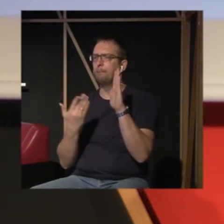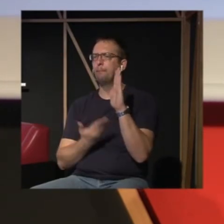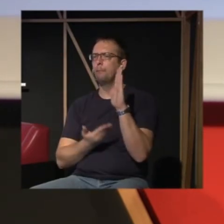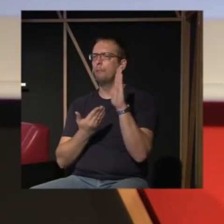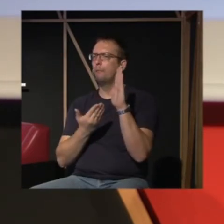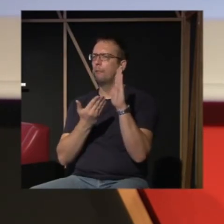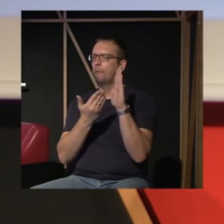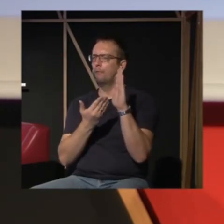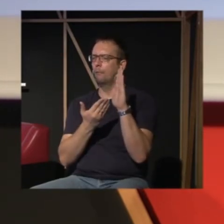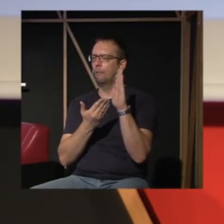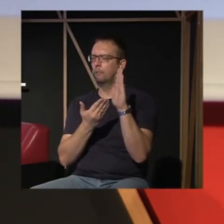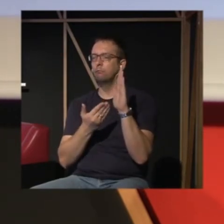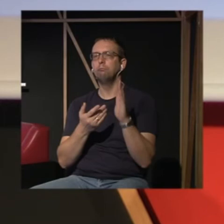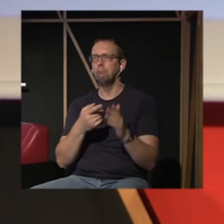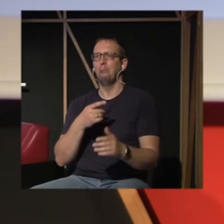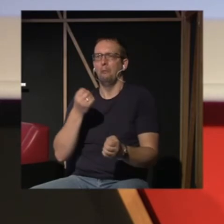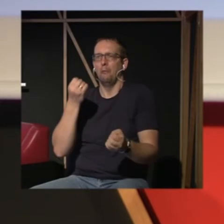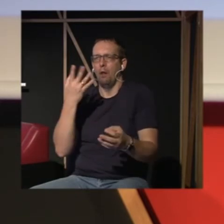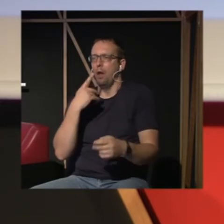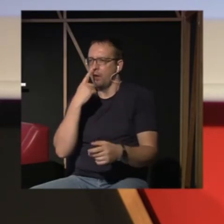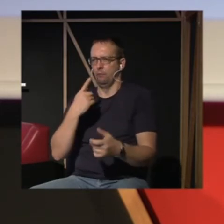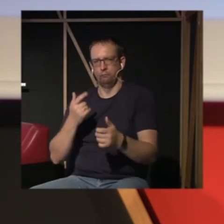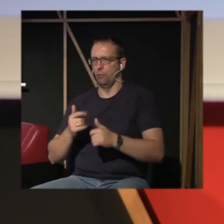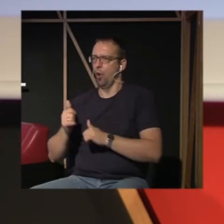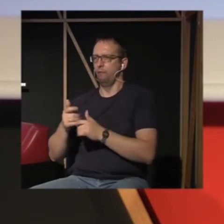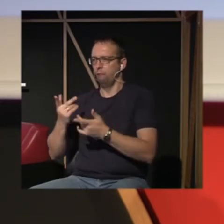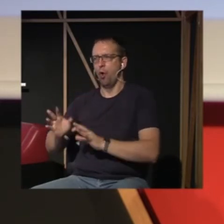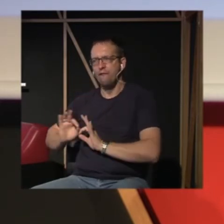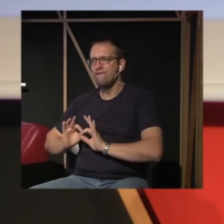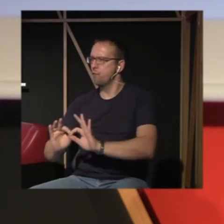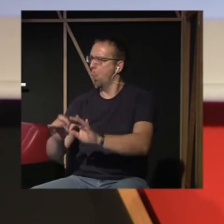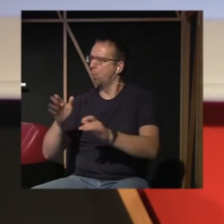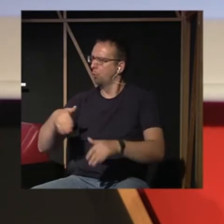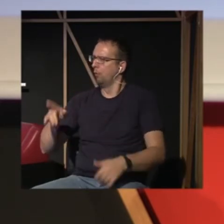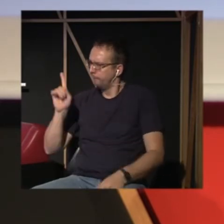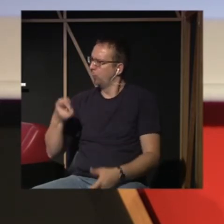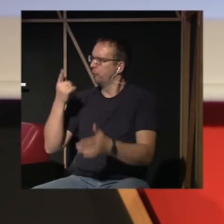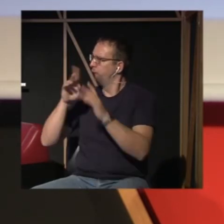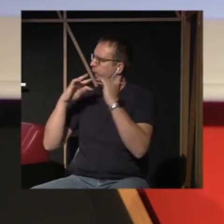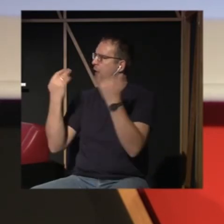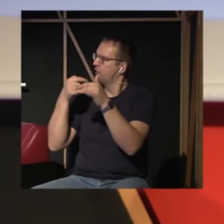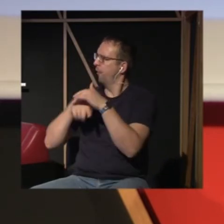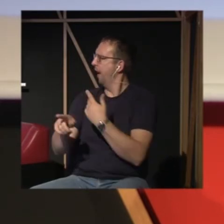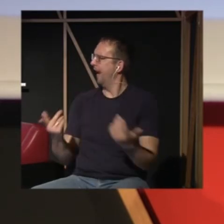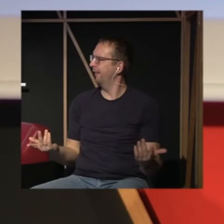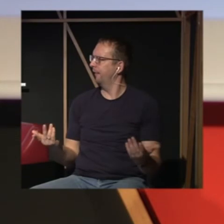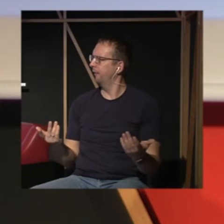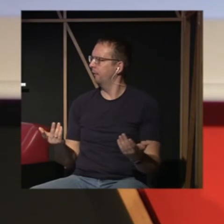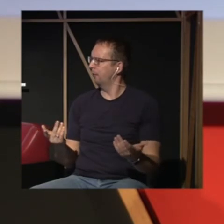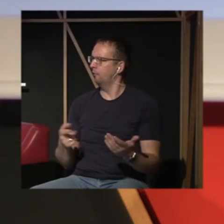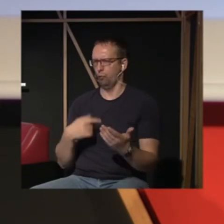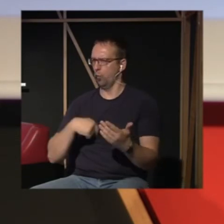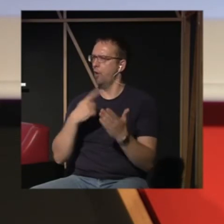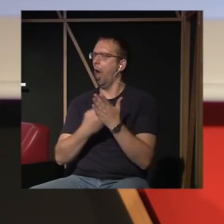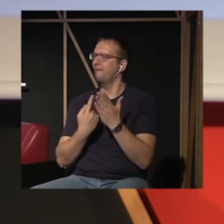dog. And we also ensure that this was in the stadium code of conduct as well. So the stadium code of conduct